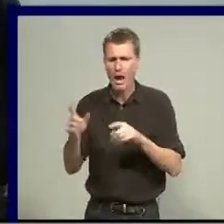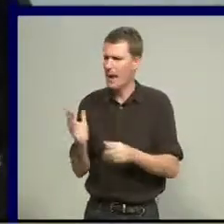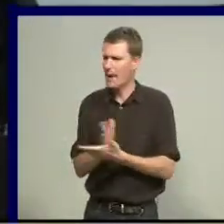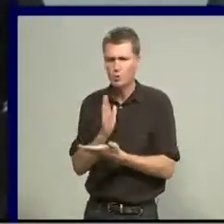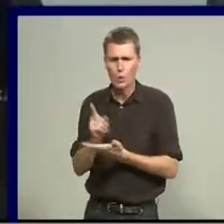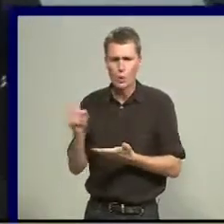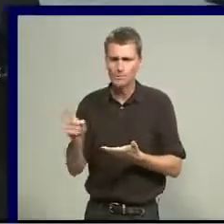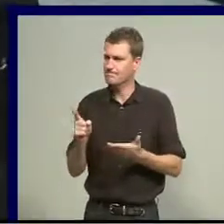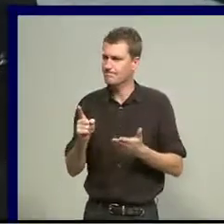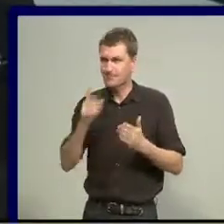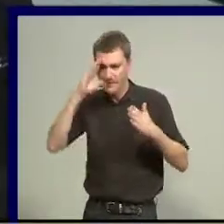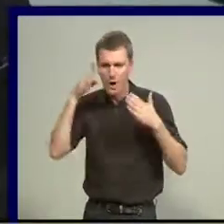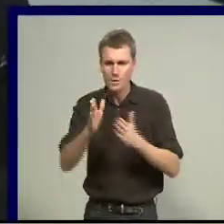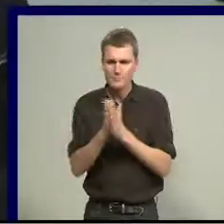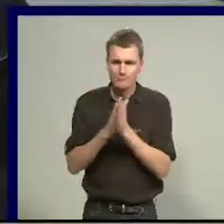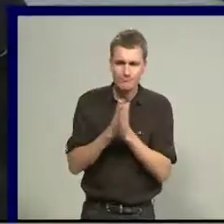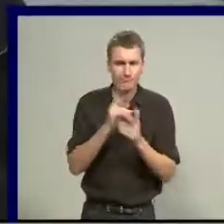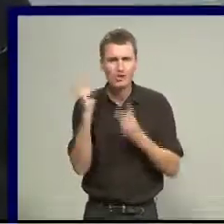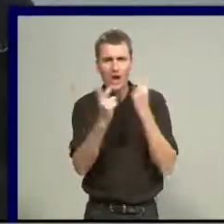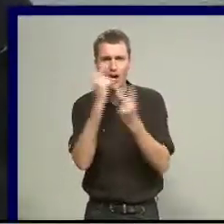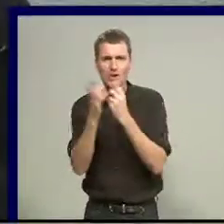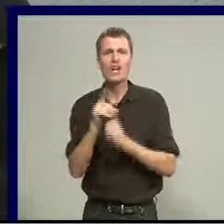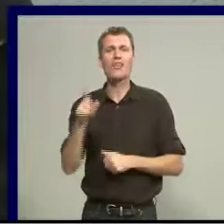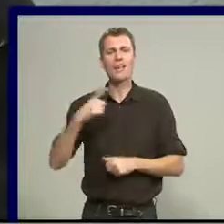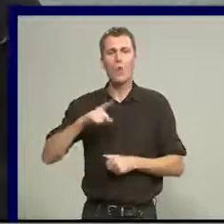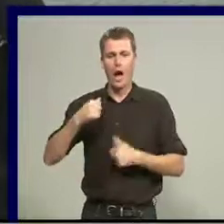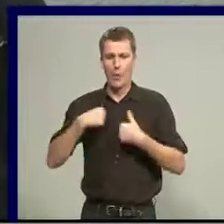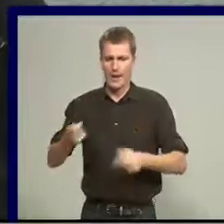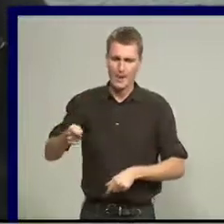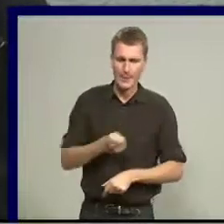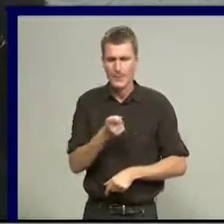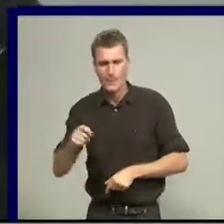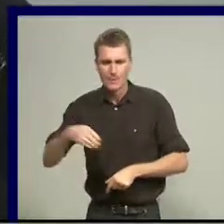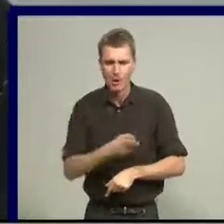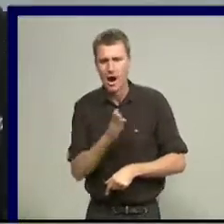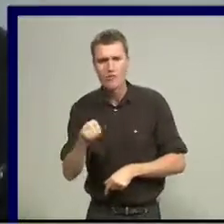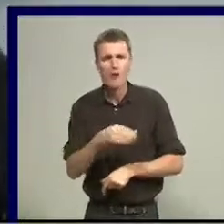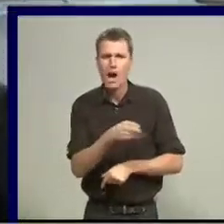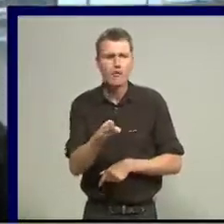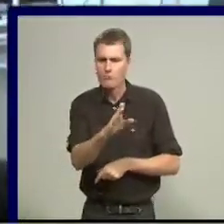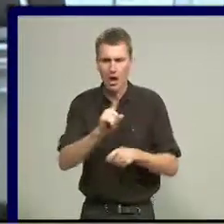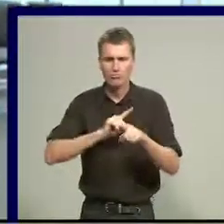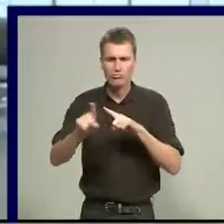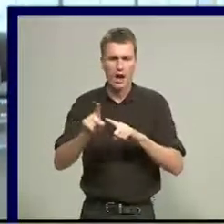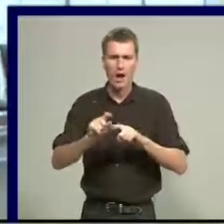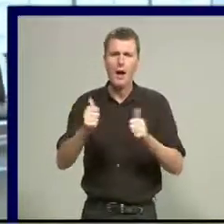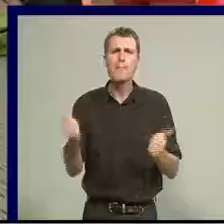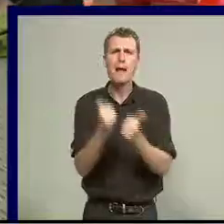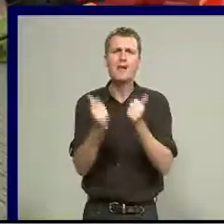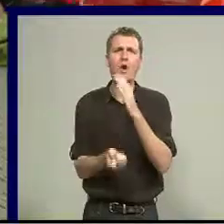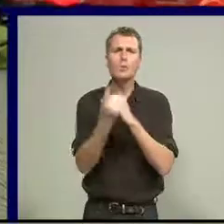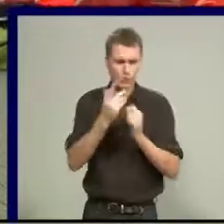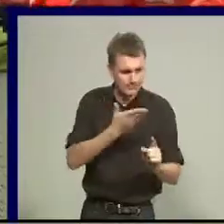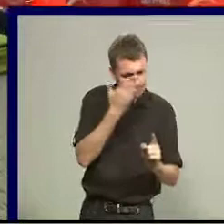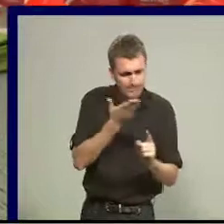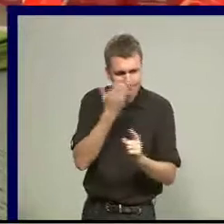and keep her searching. So that's why we move in the way that we do around the bags, to give them every opportunity to sniff. Dogs